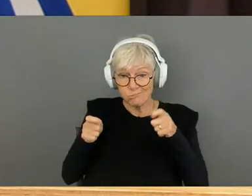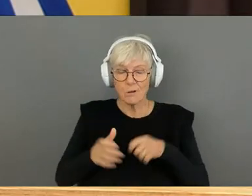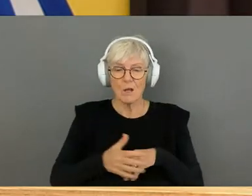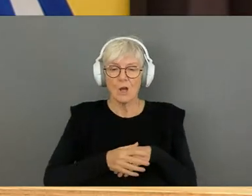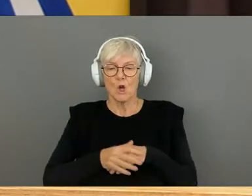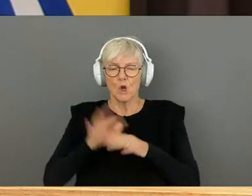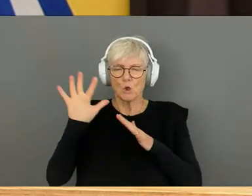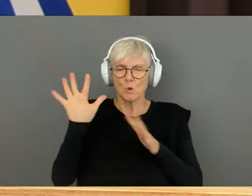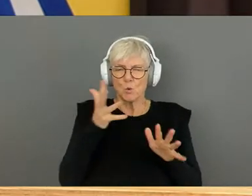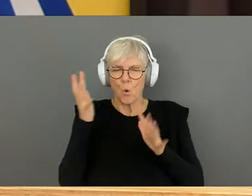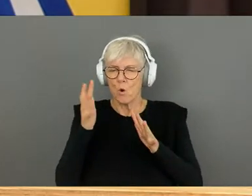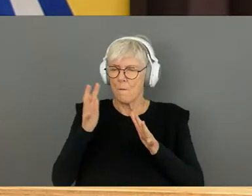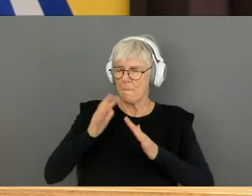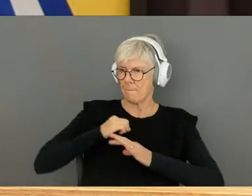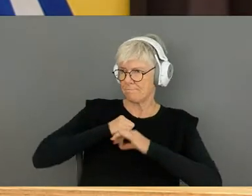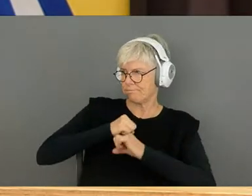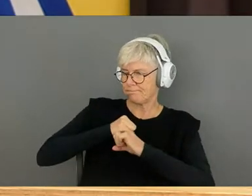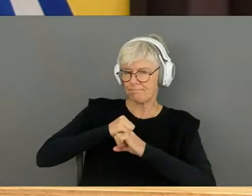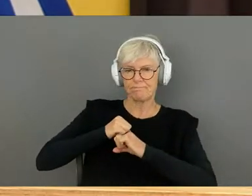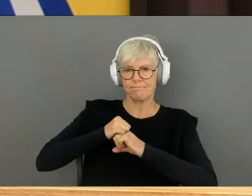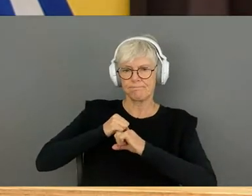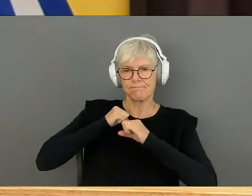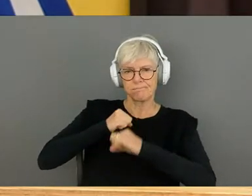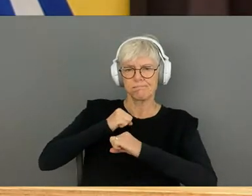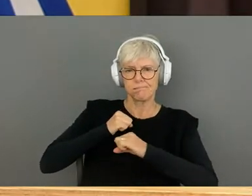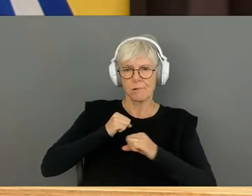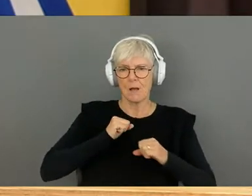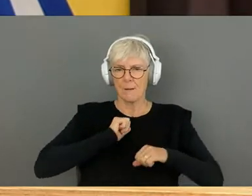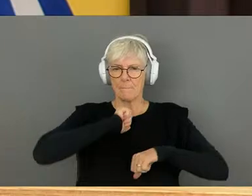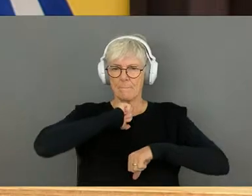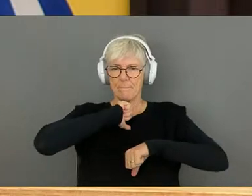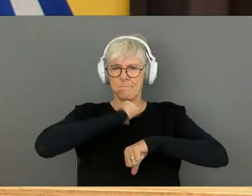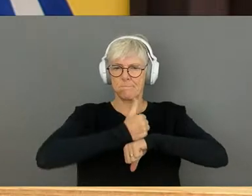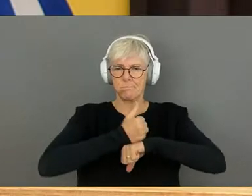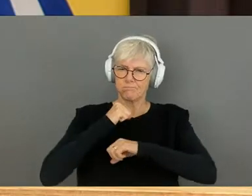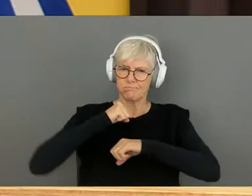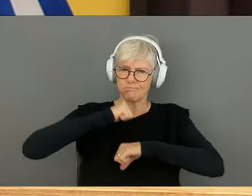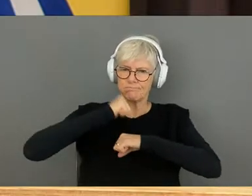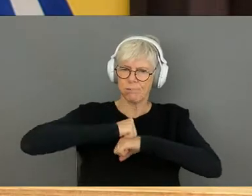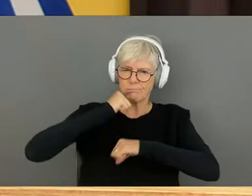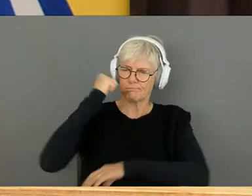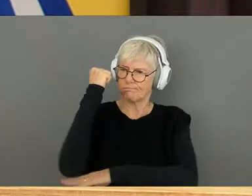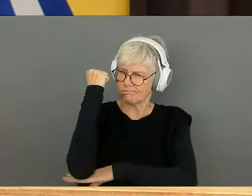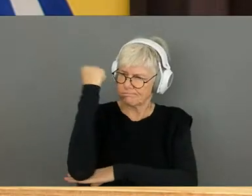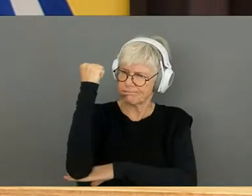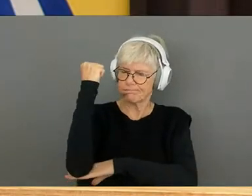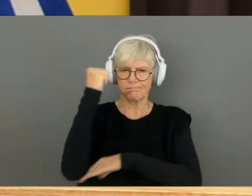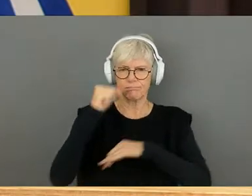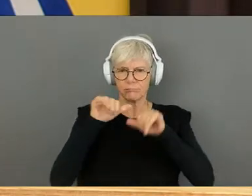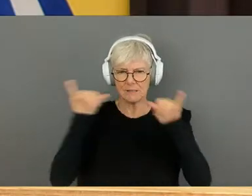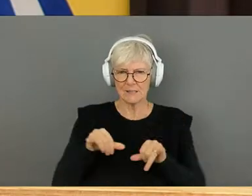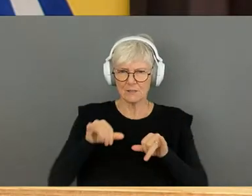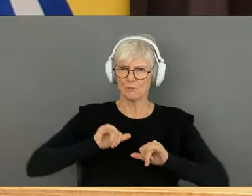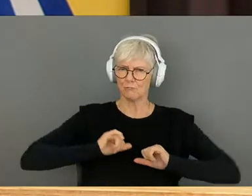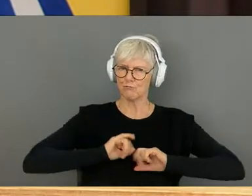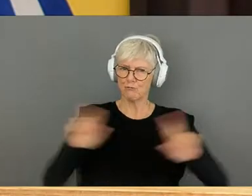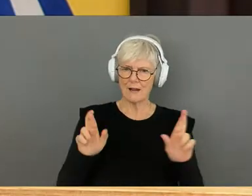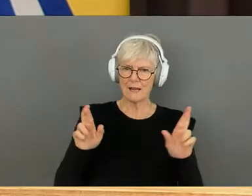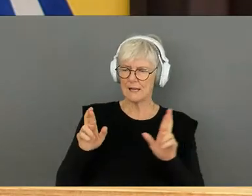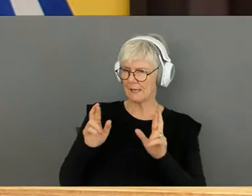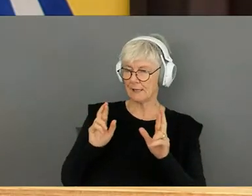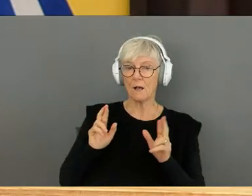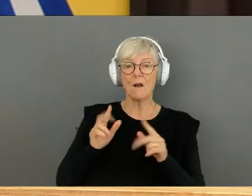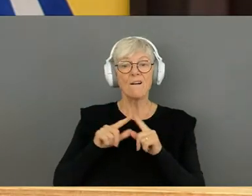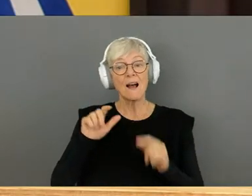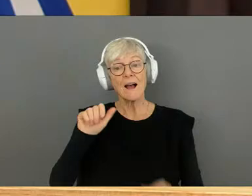we actually harden our equipment or have a more robust system, for instance, like in the Acadian Peninsula